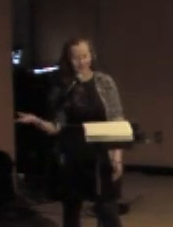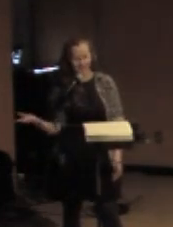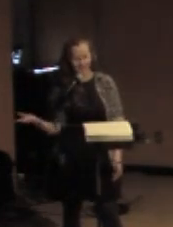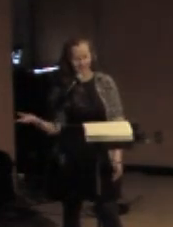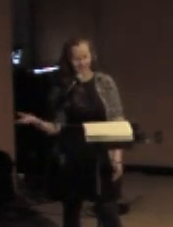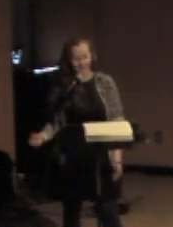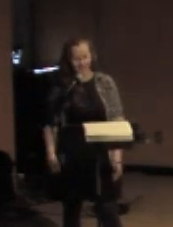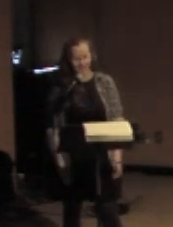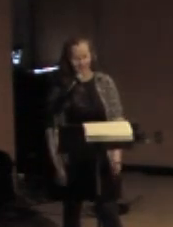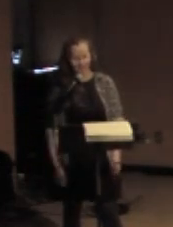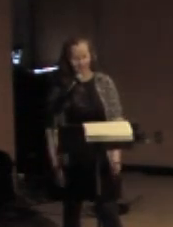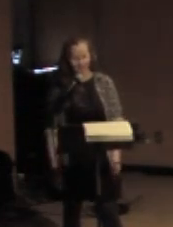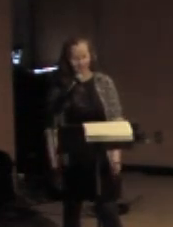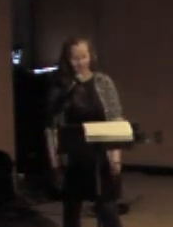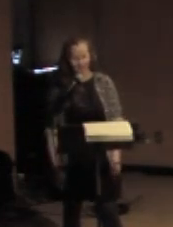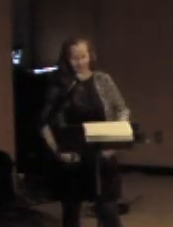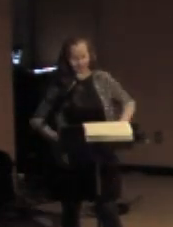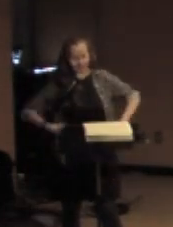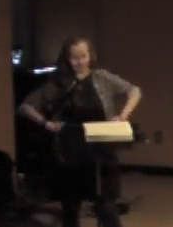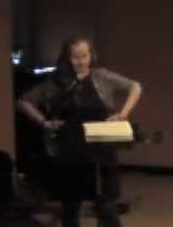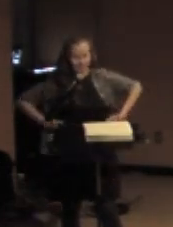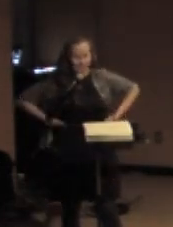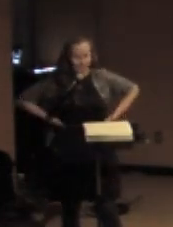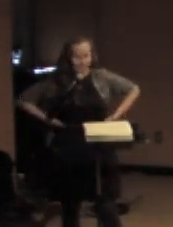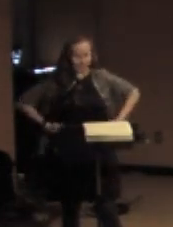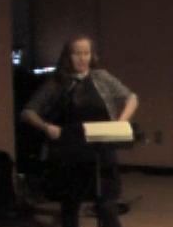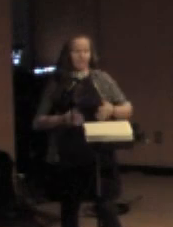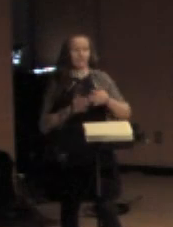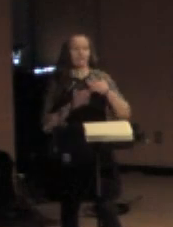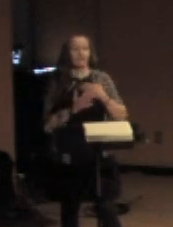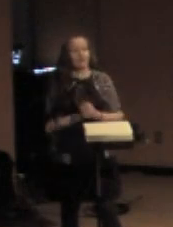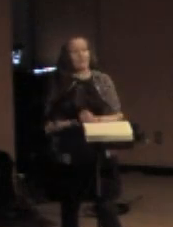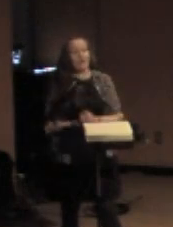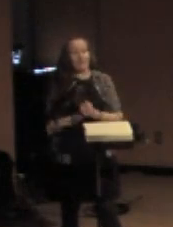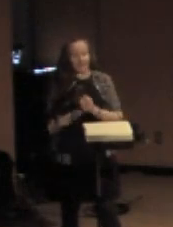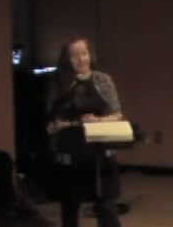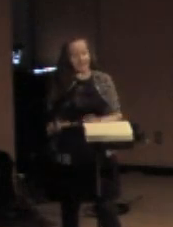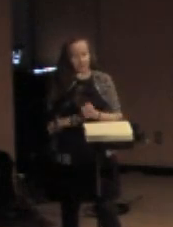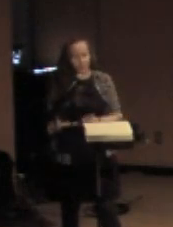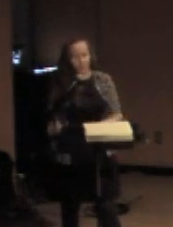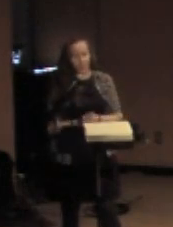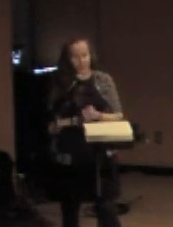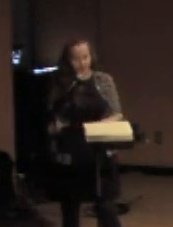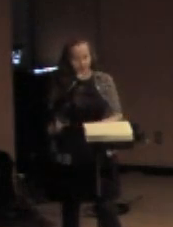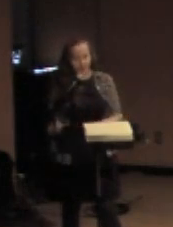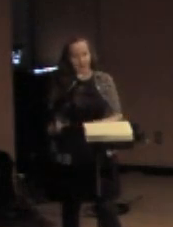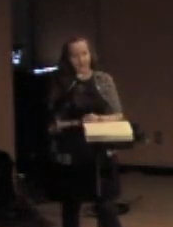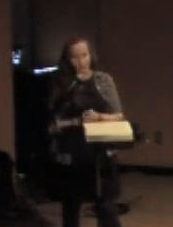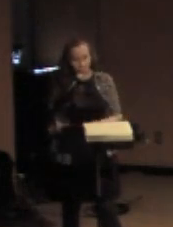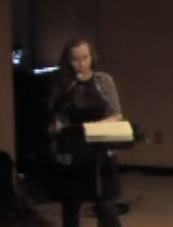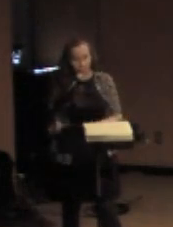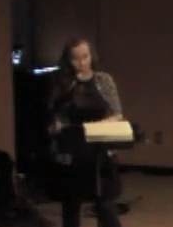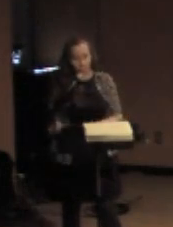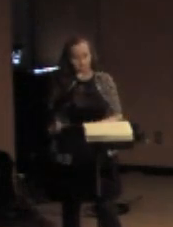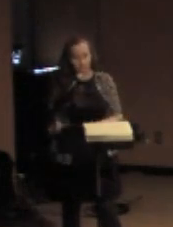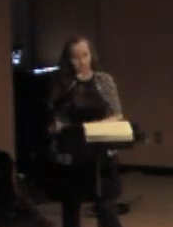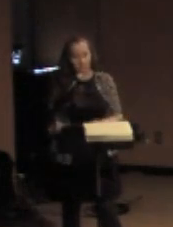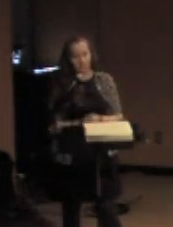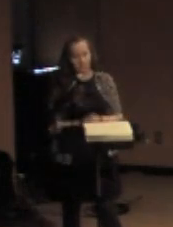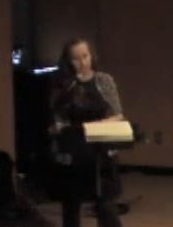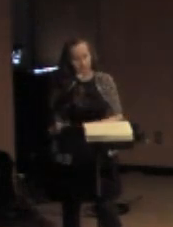AD him the young woman goes over to the sofa reaches out with her hands toward the young man come on let's go to bed I can hold